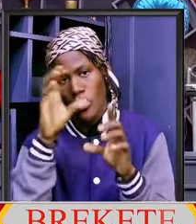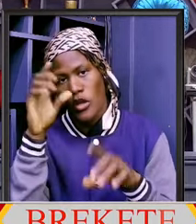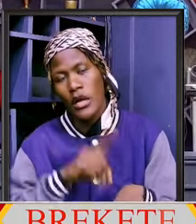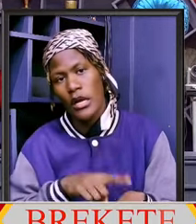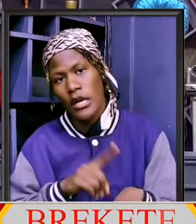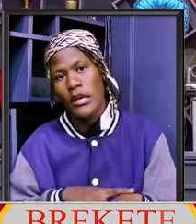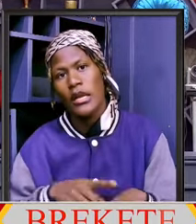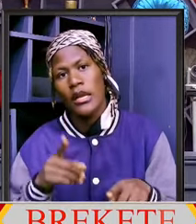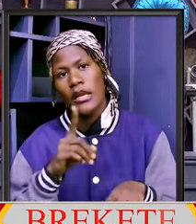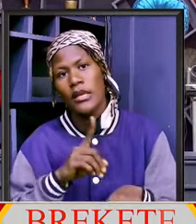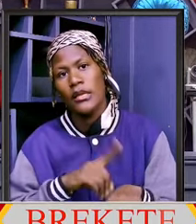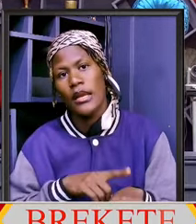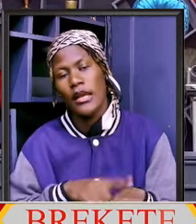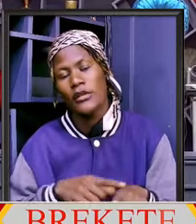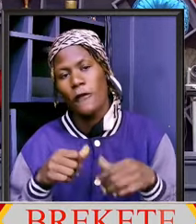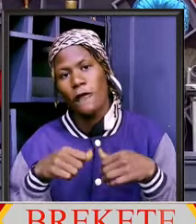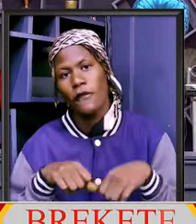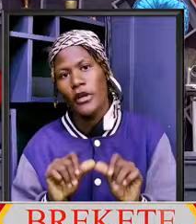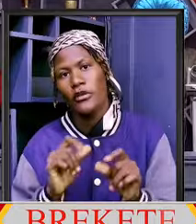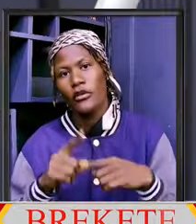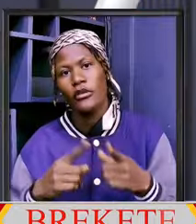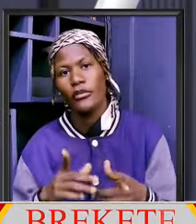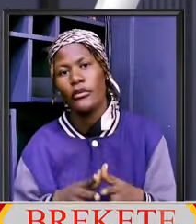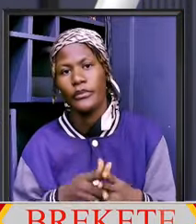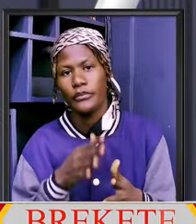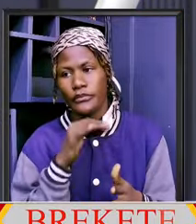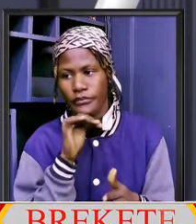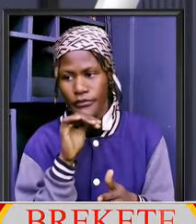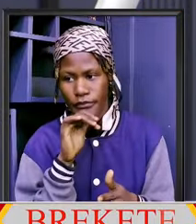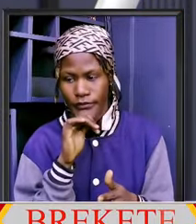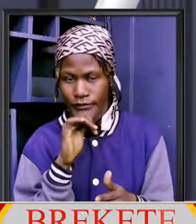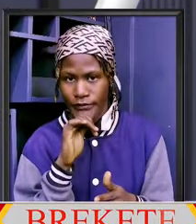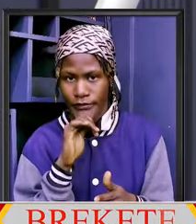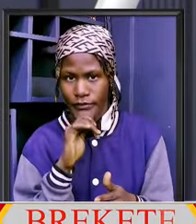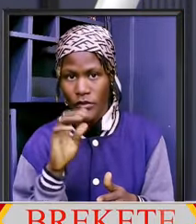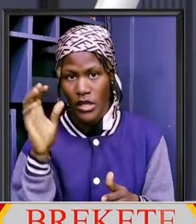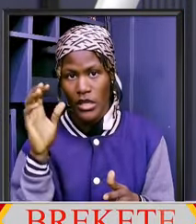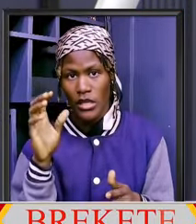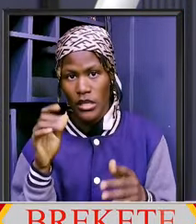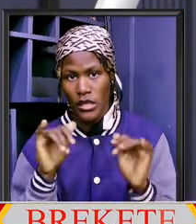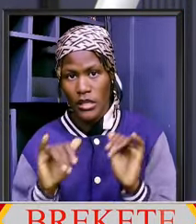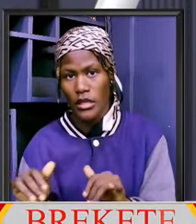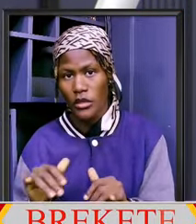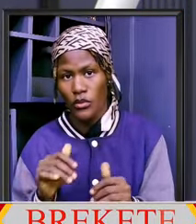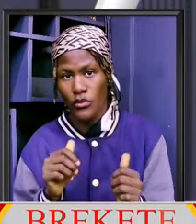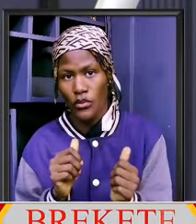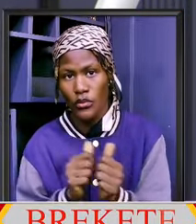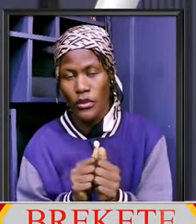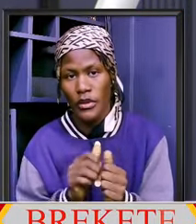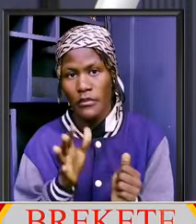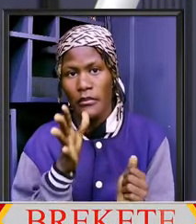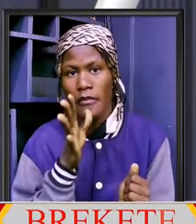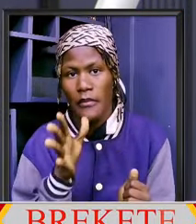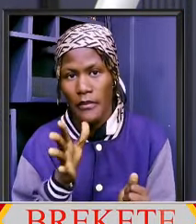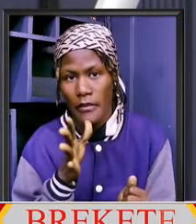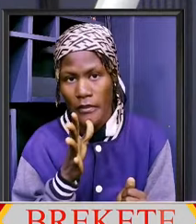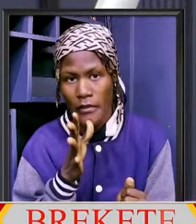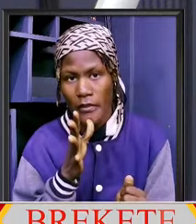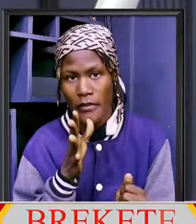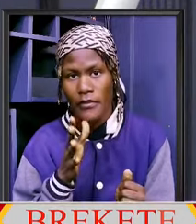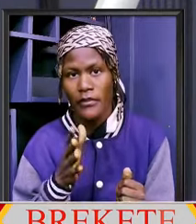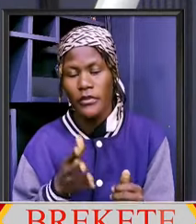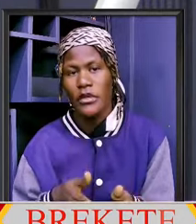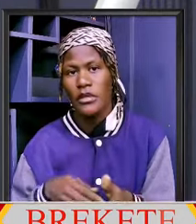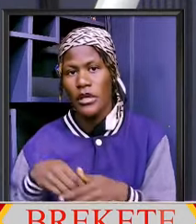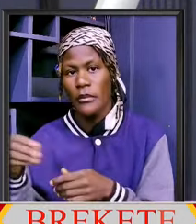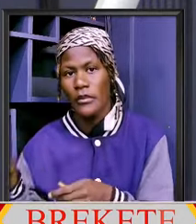us signal to do it and signal make we continue to deliver, not they go. I want make we start with Mama. So that Mama go step out, make she go collect